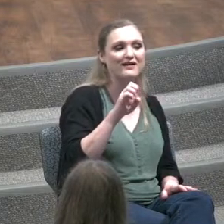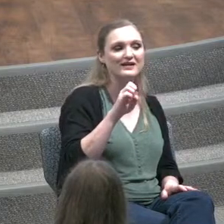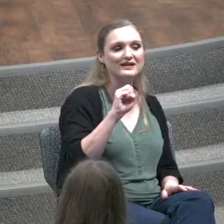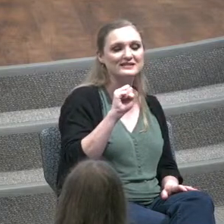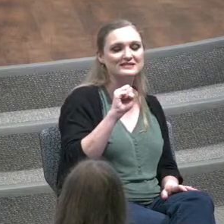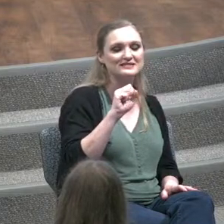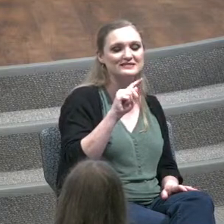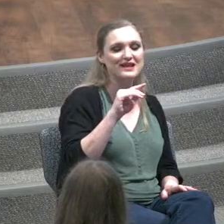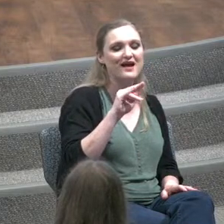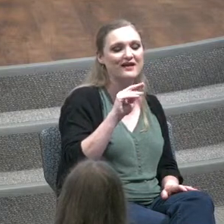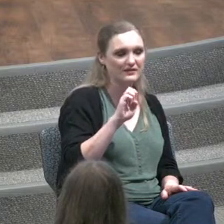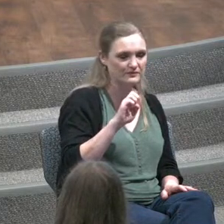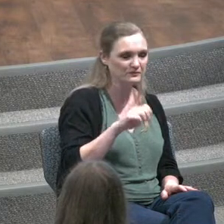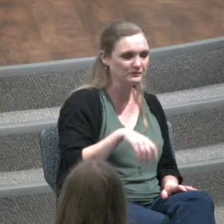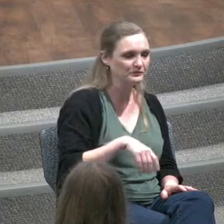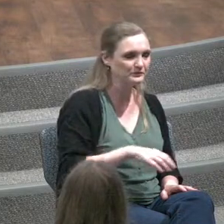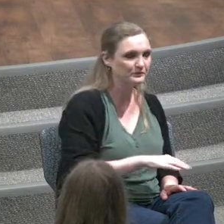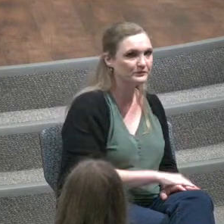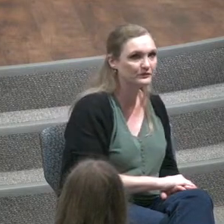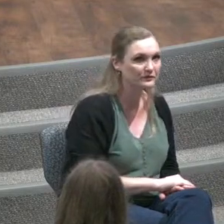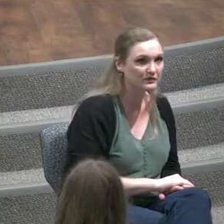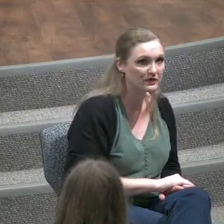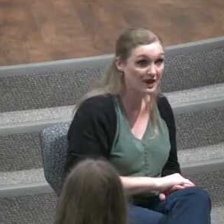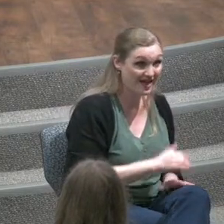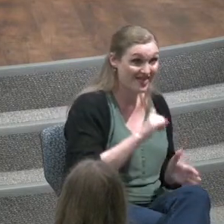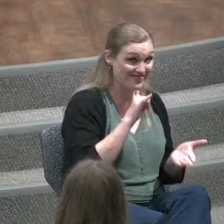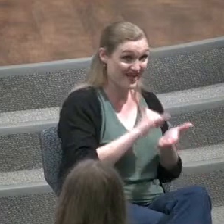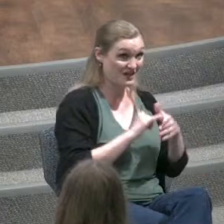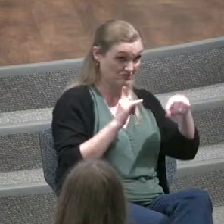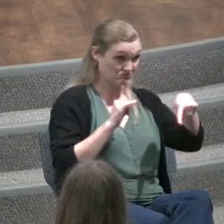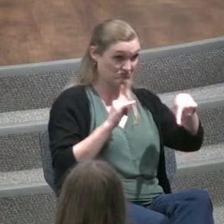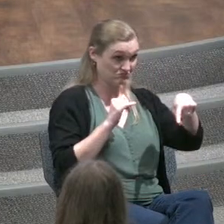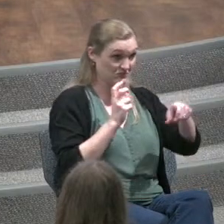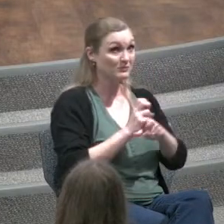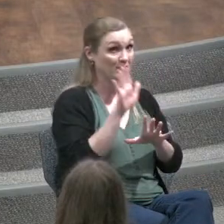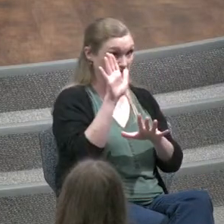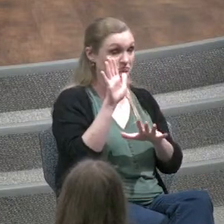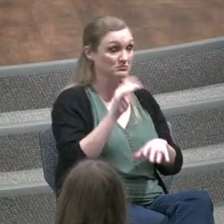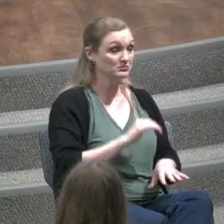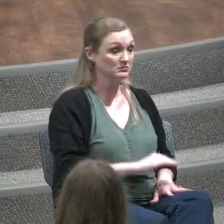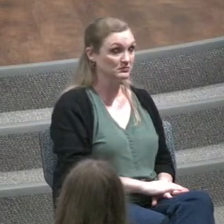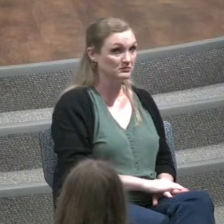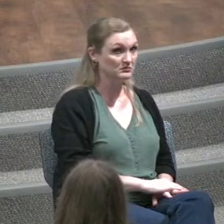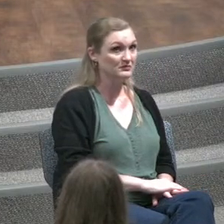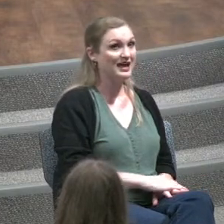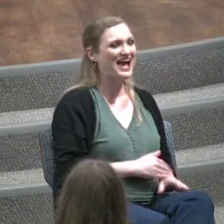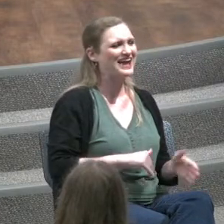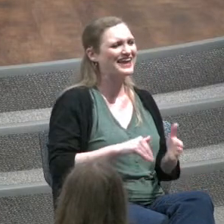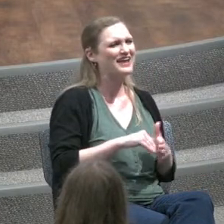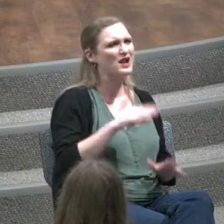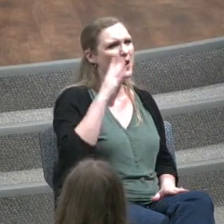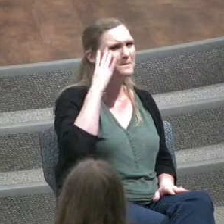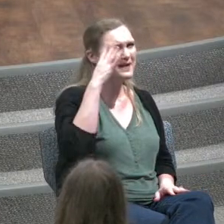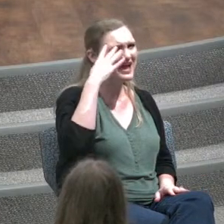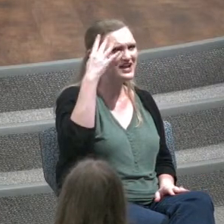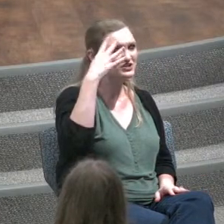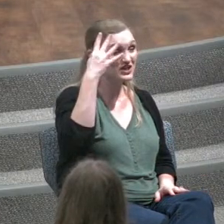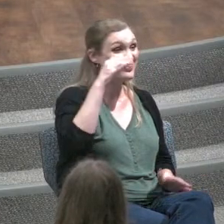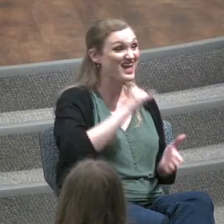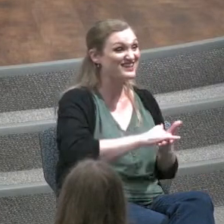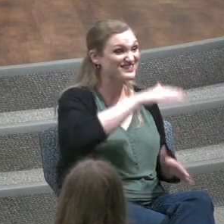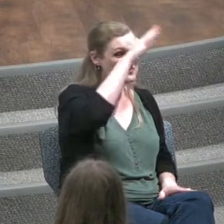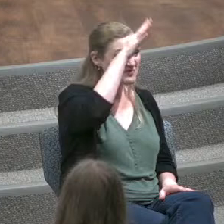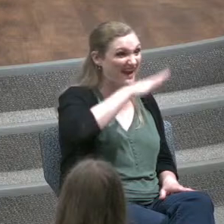where Herodium is, again, just south of Jerusalem. This is Herodium. Now, again, imagine that this